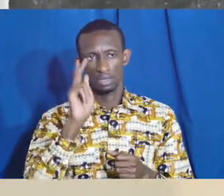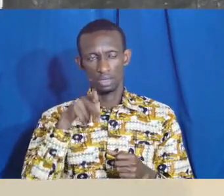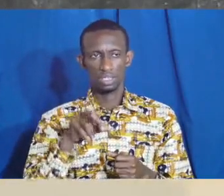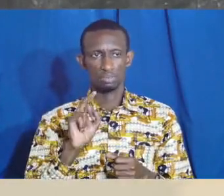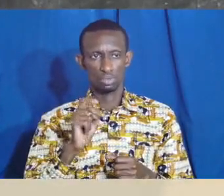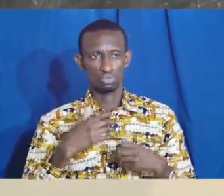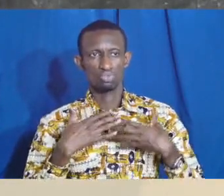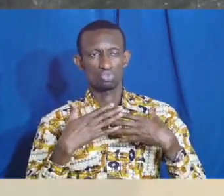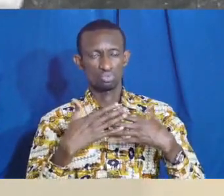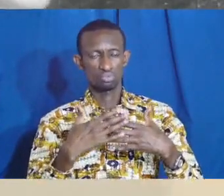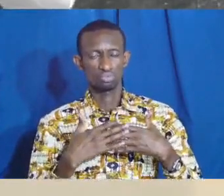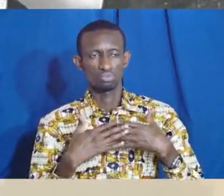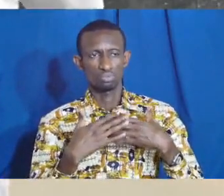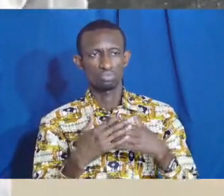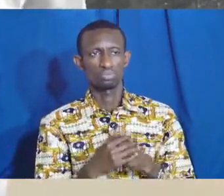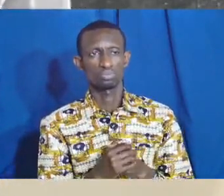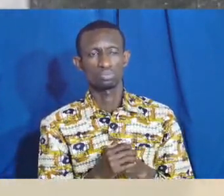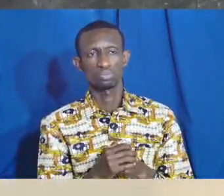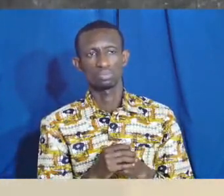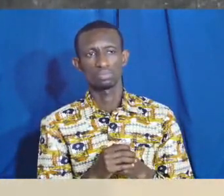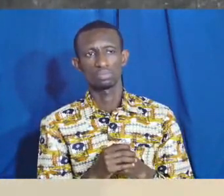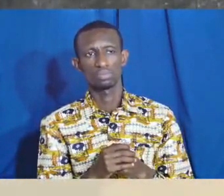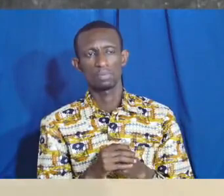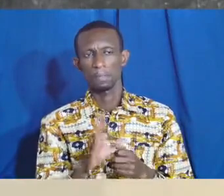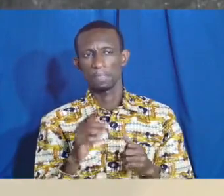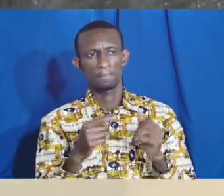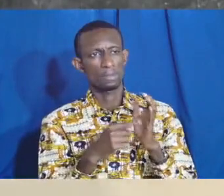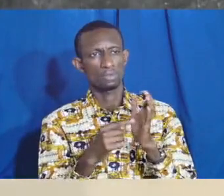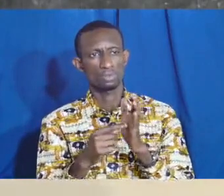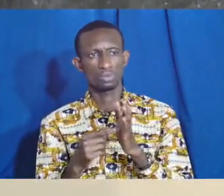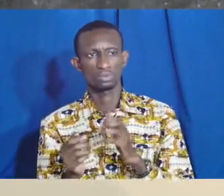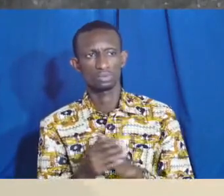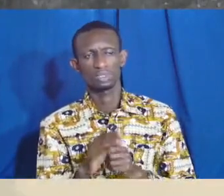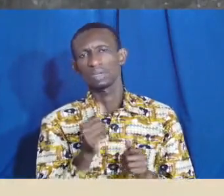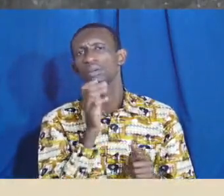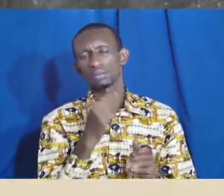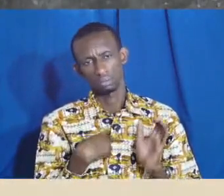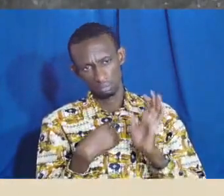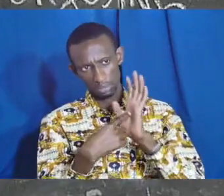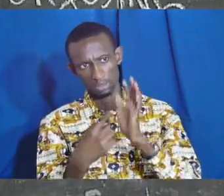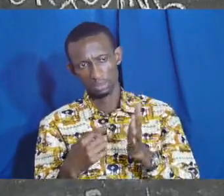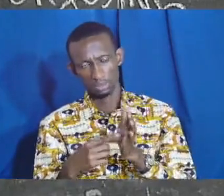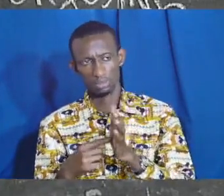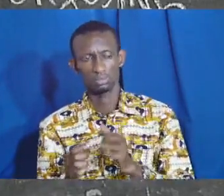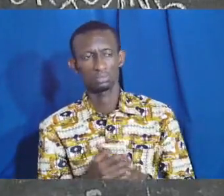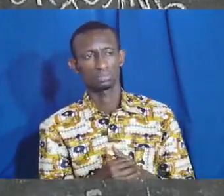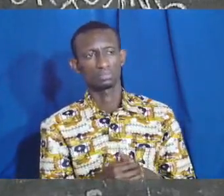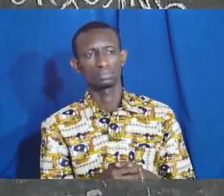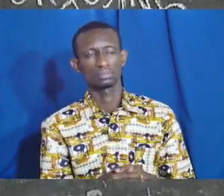Respiratory enzyme. We have examples of. Let me just have examples of intracellular